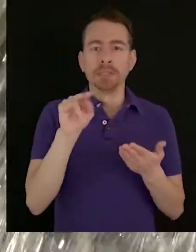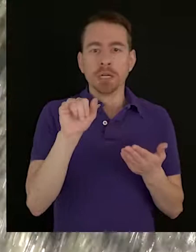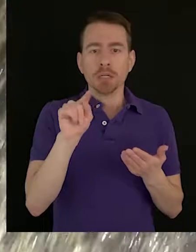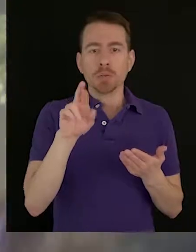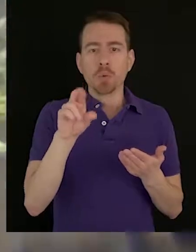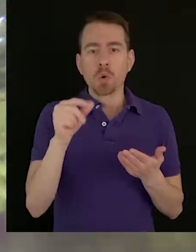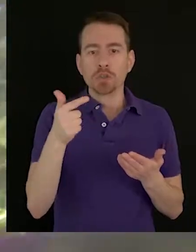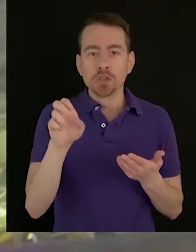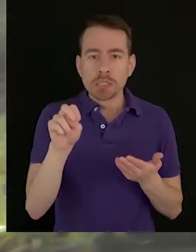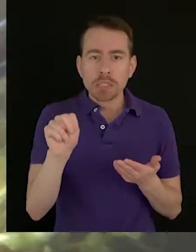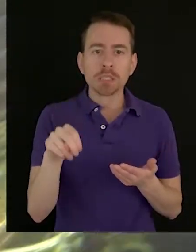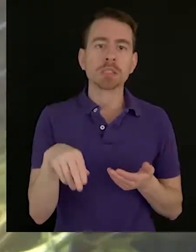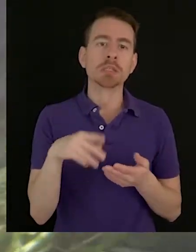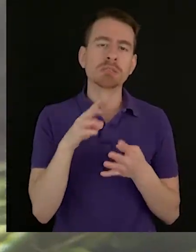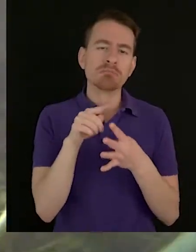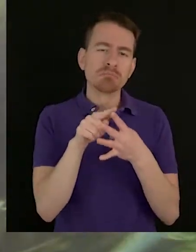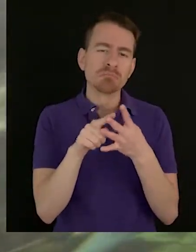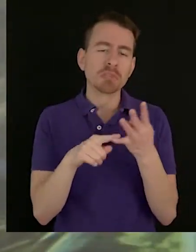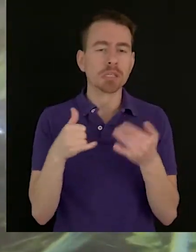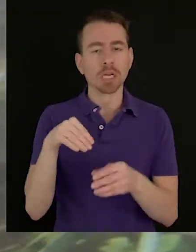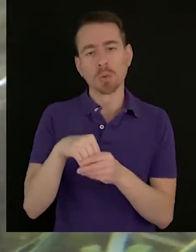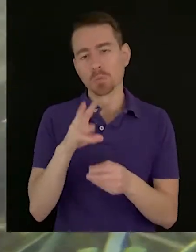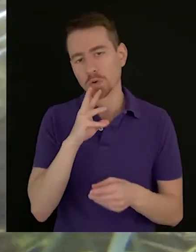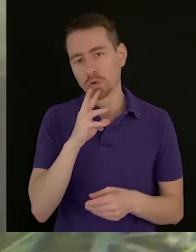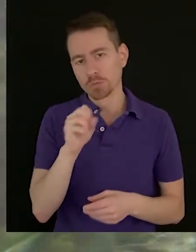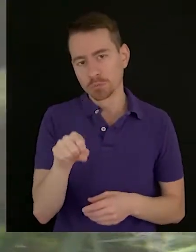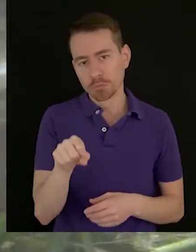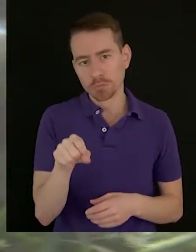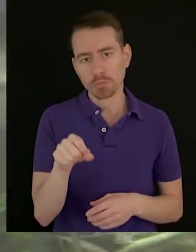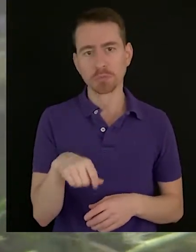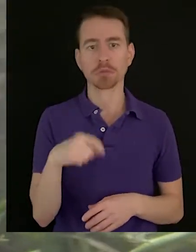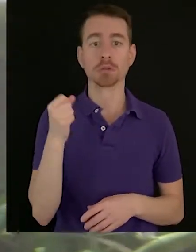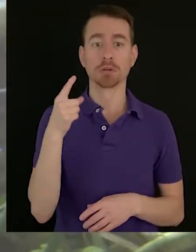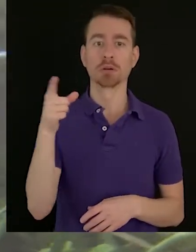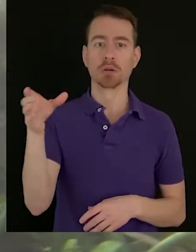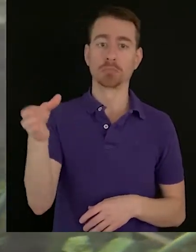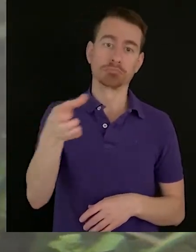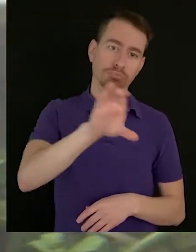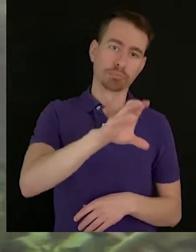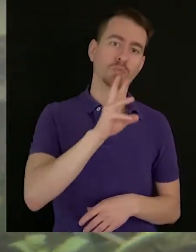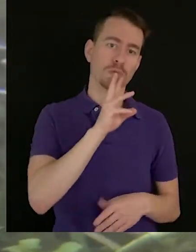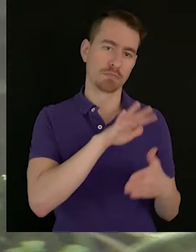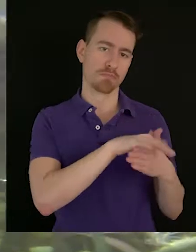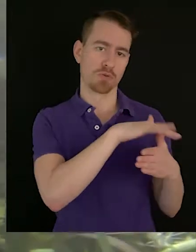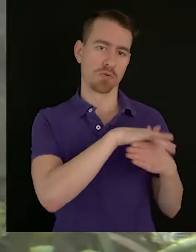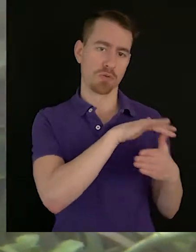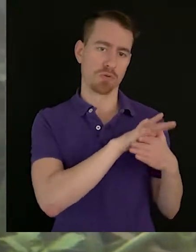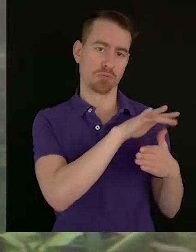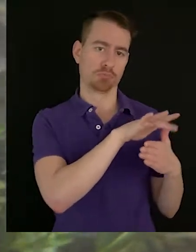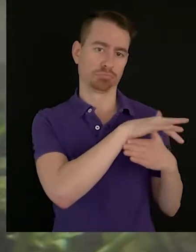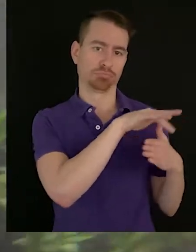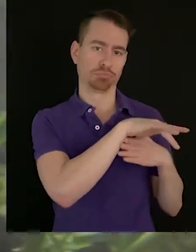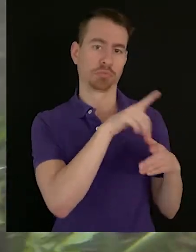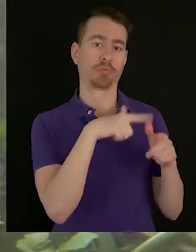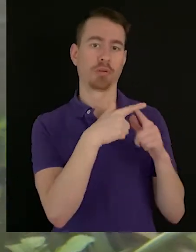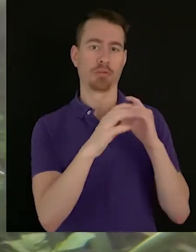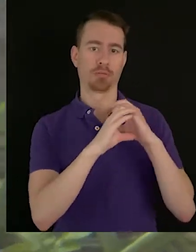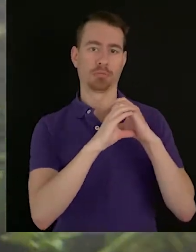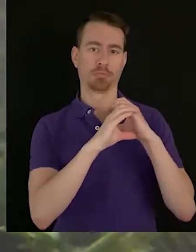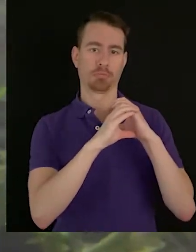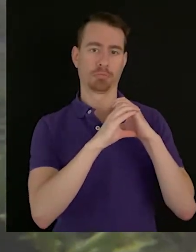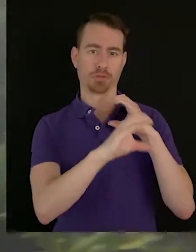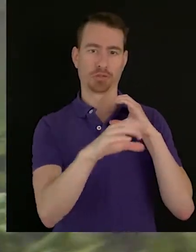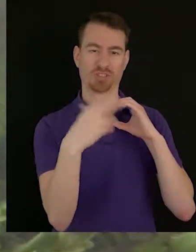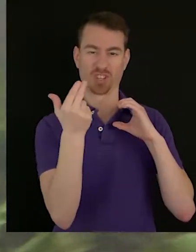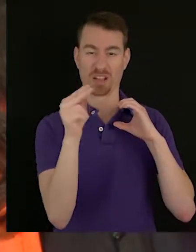in it. That's what fish pull out of the water to breathe. It's important that the clean water we are piping in has similar high levels of oxygen so we aren't hurting